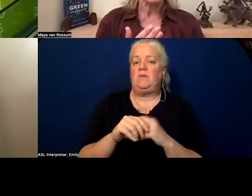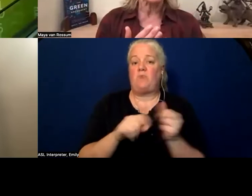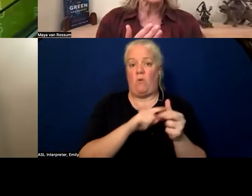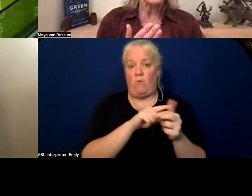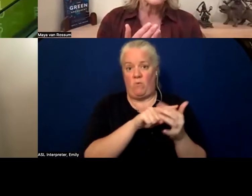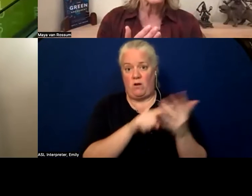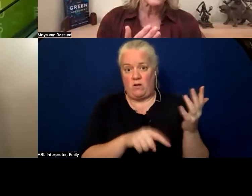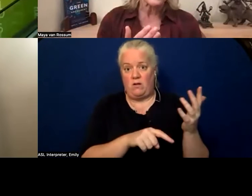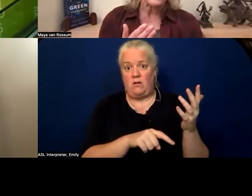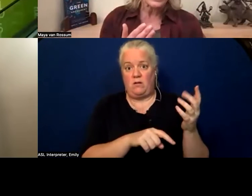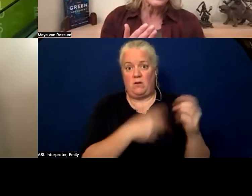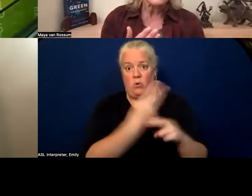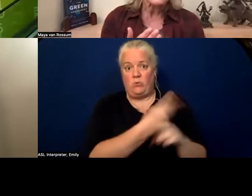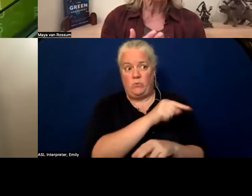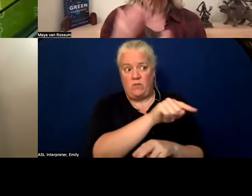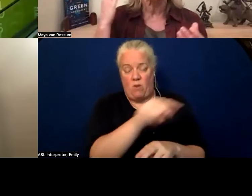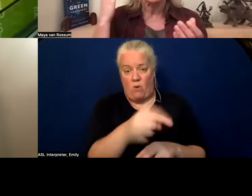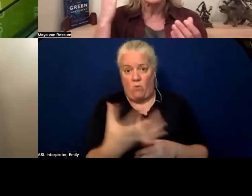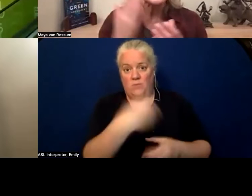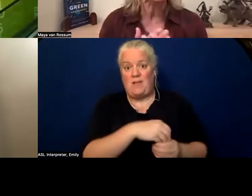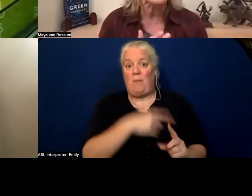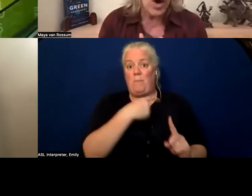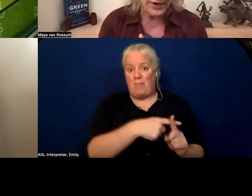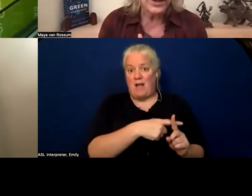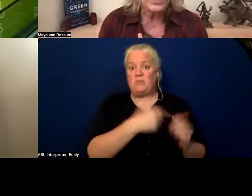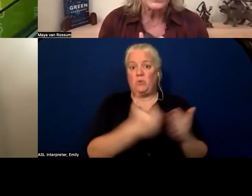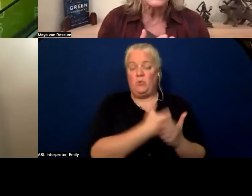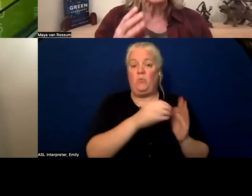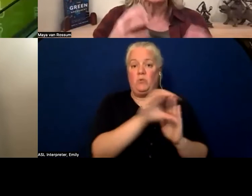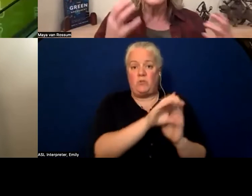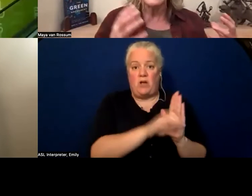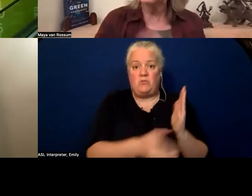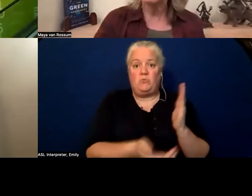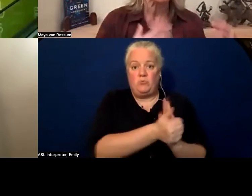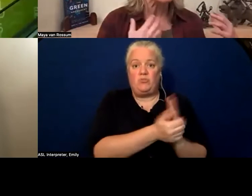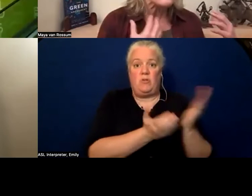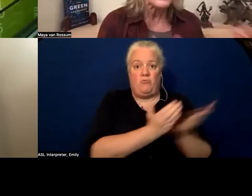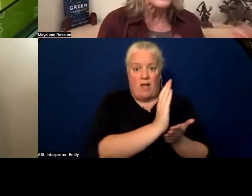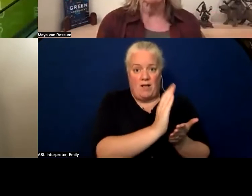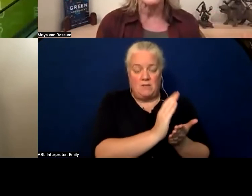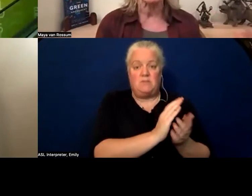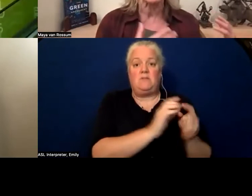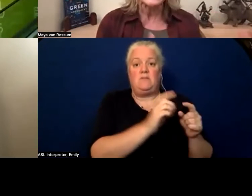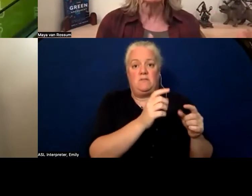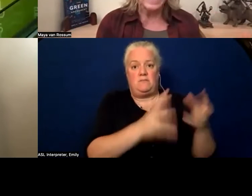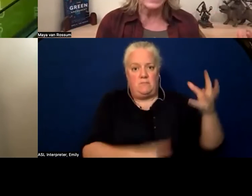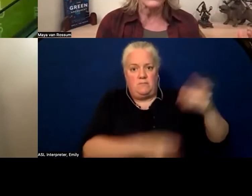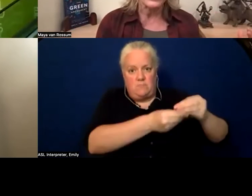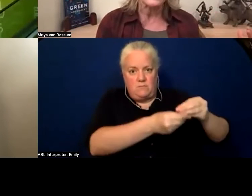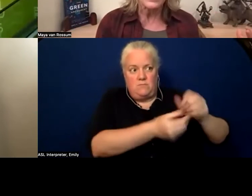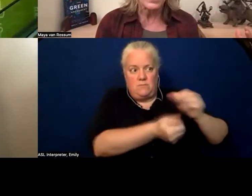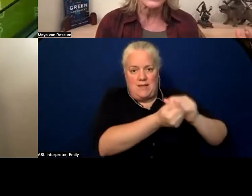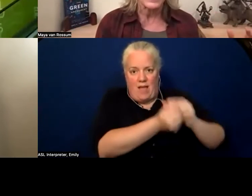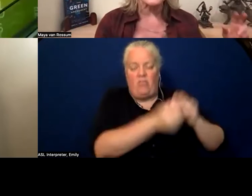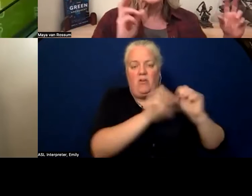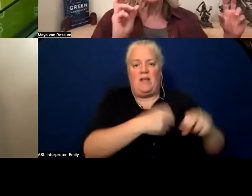Coupling it with the constitutional right to clean water, I think it can be used very powerful in the